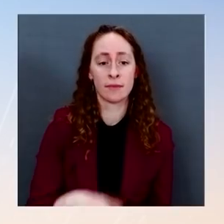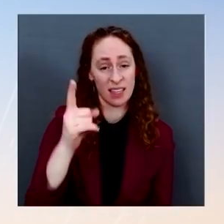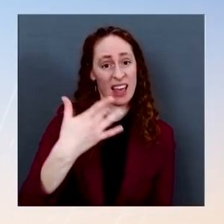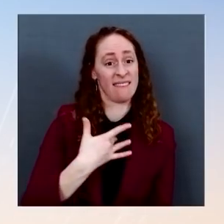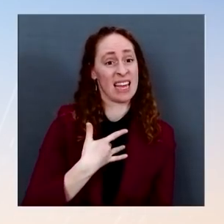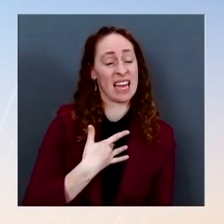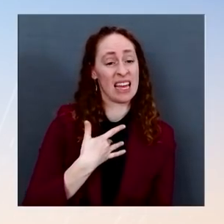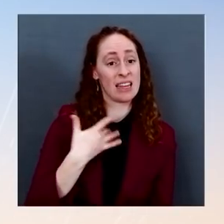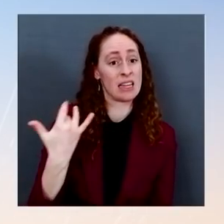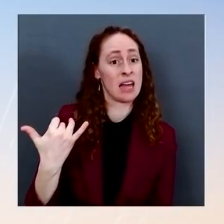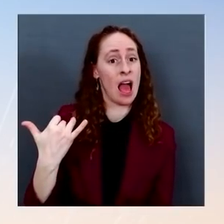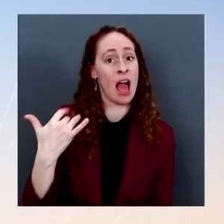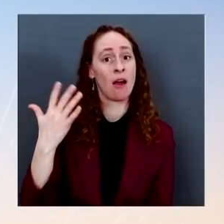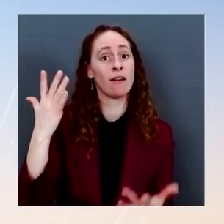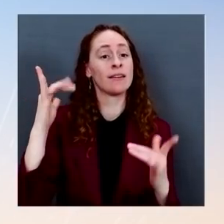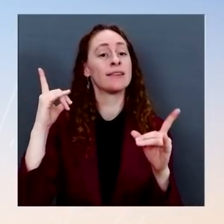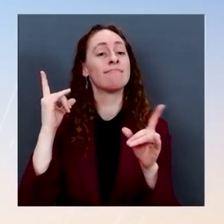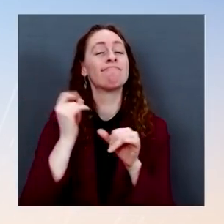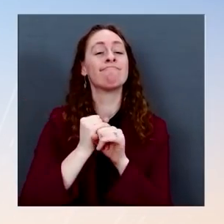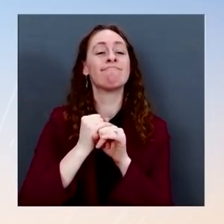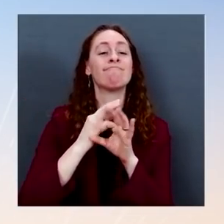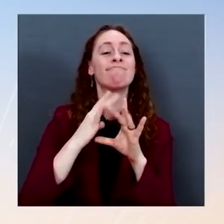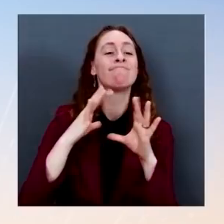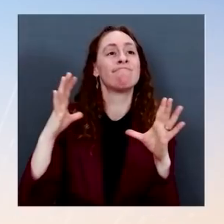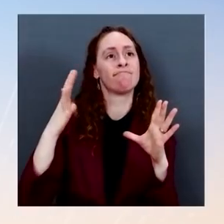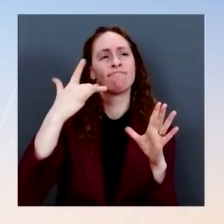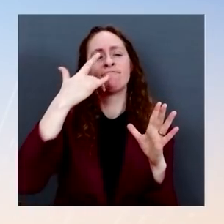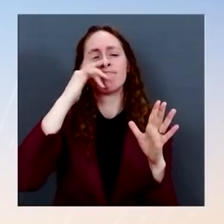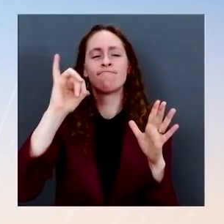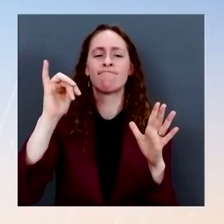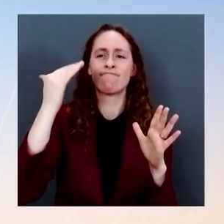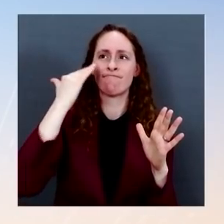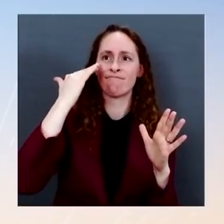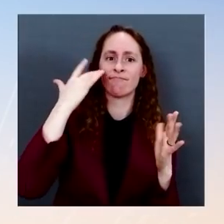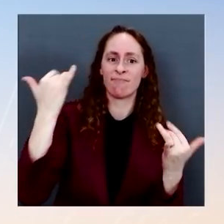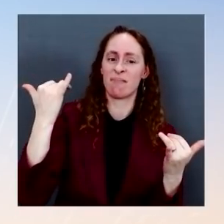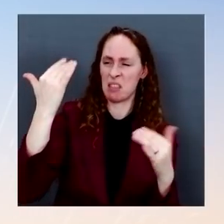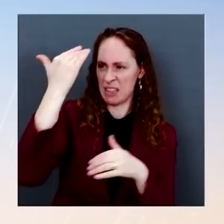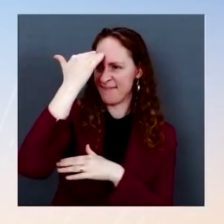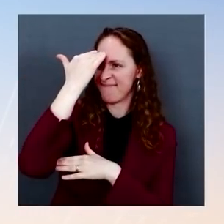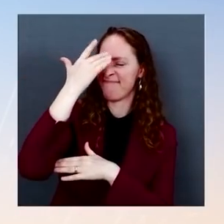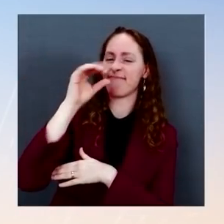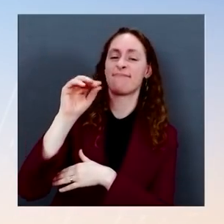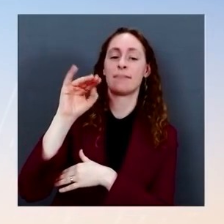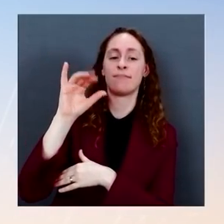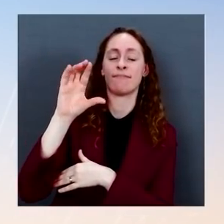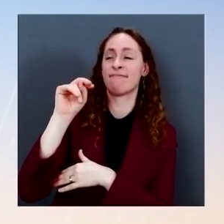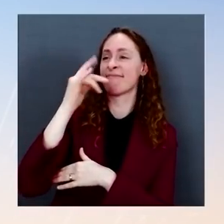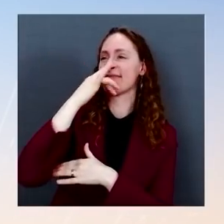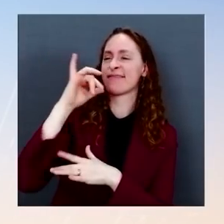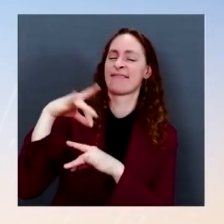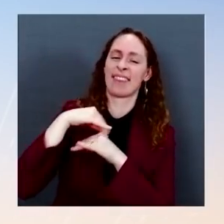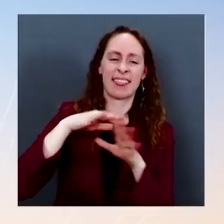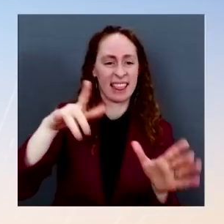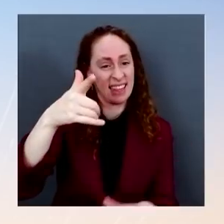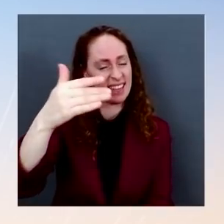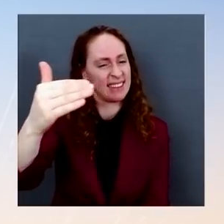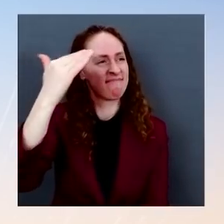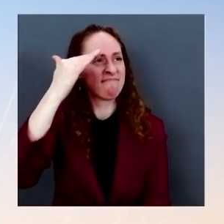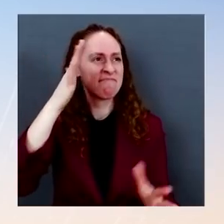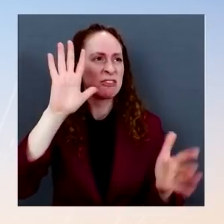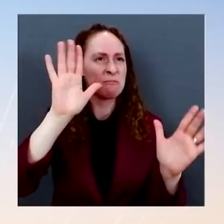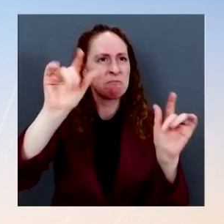good question. I mean, I would say that, you know, the president, and obviously, as I said in response to Monica's question earlier, you'll hear the president